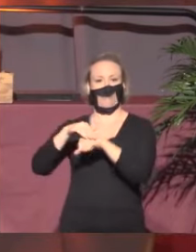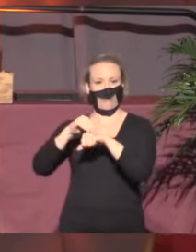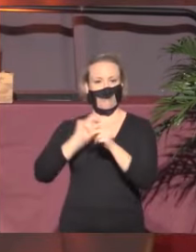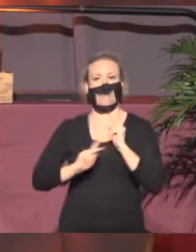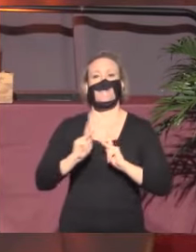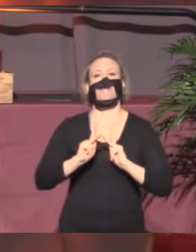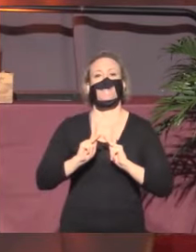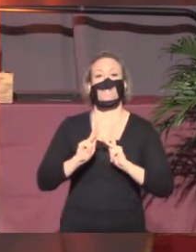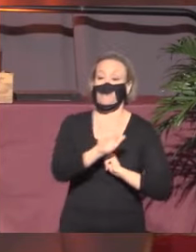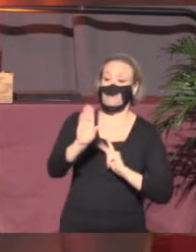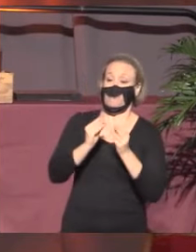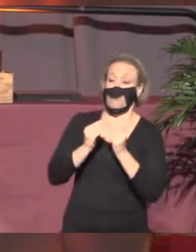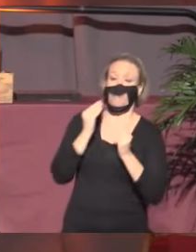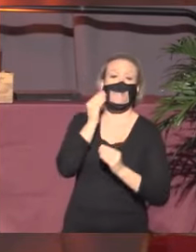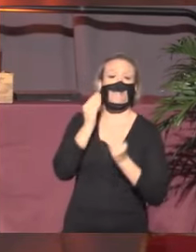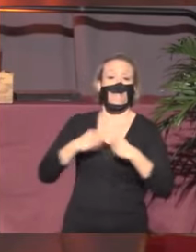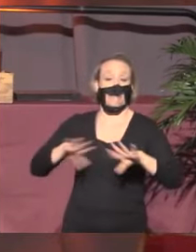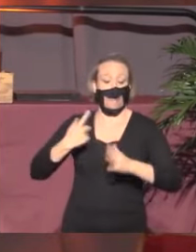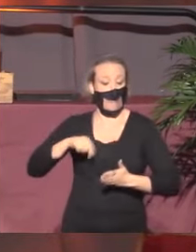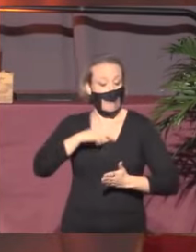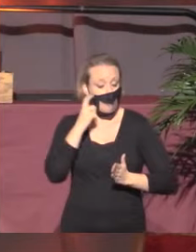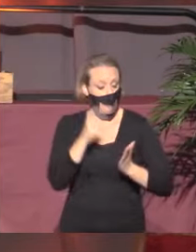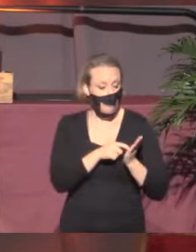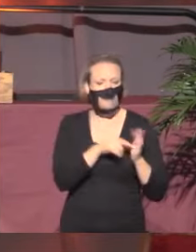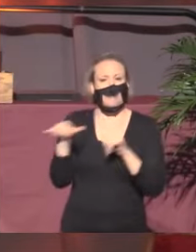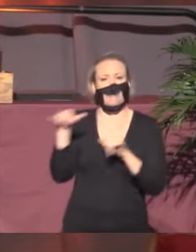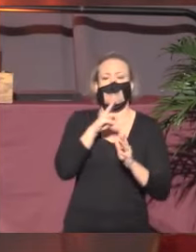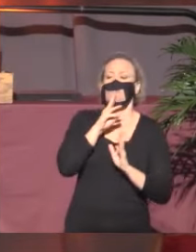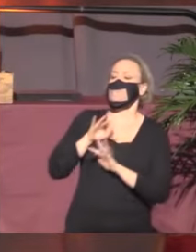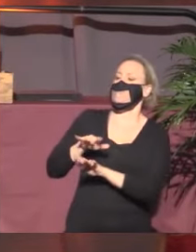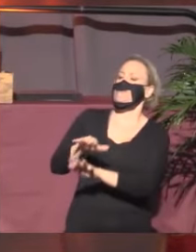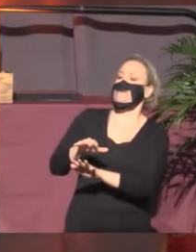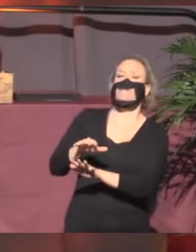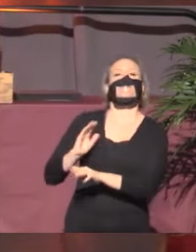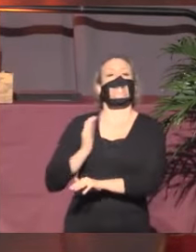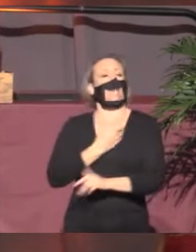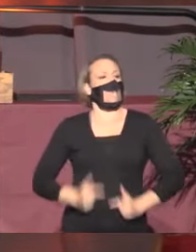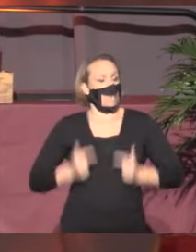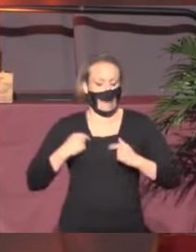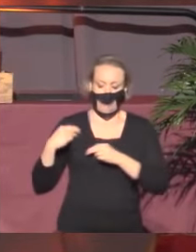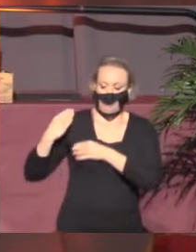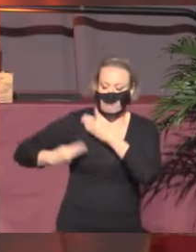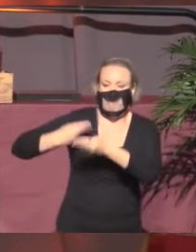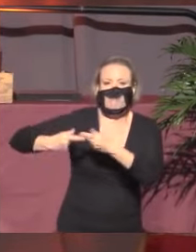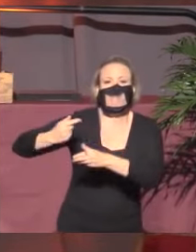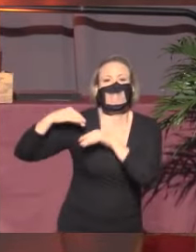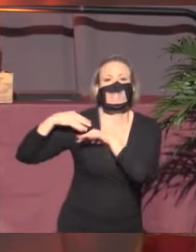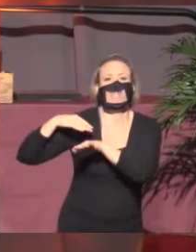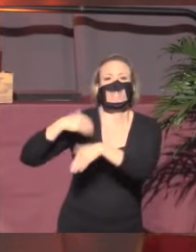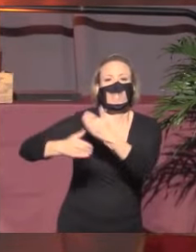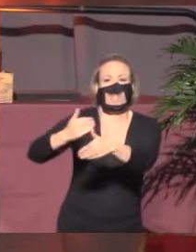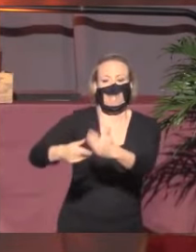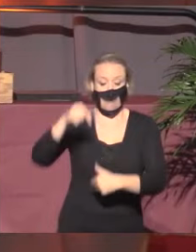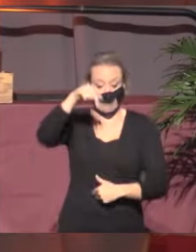acknowledge. Like this river, we have run our course to this time and this place. We